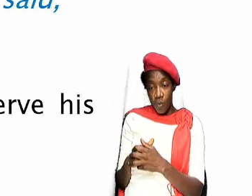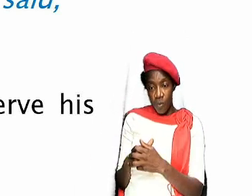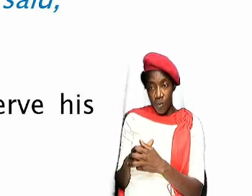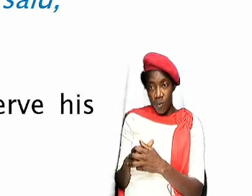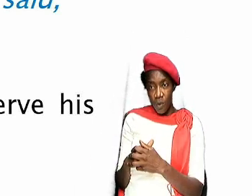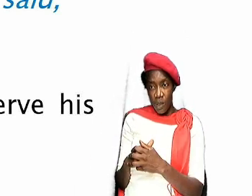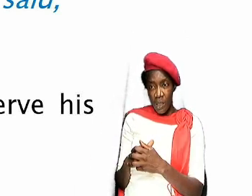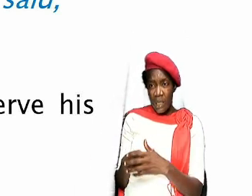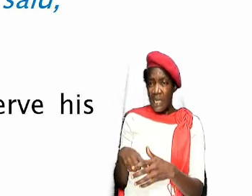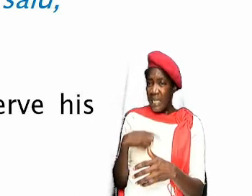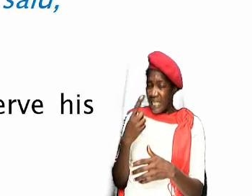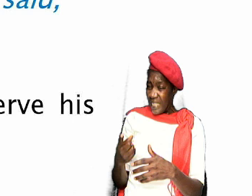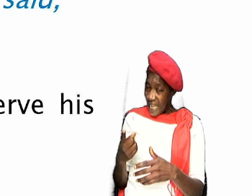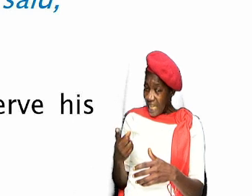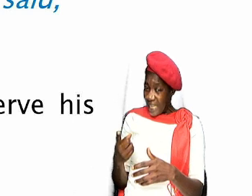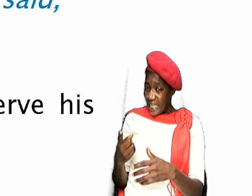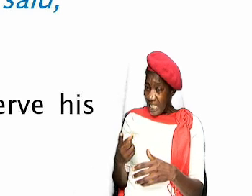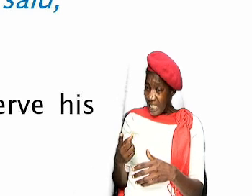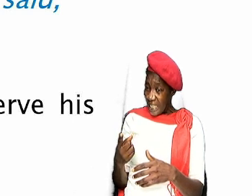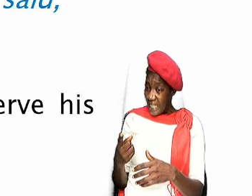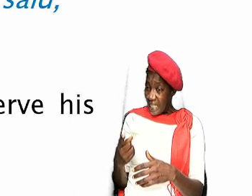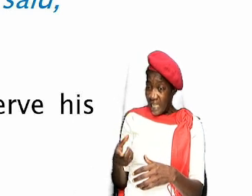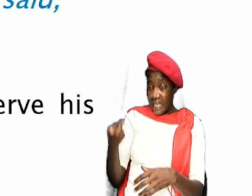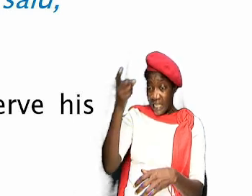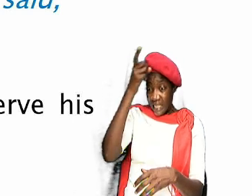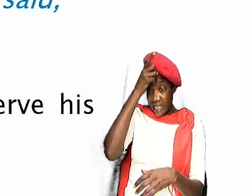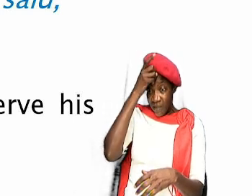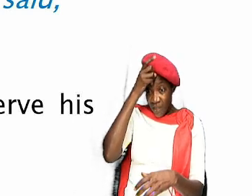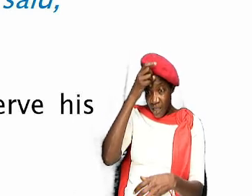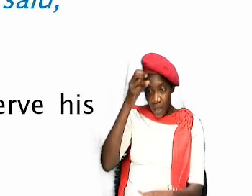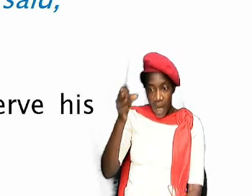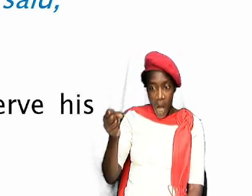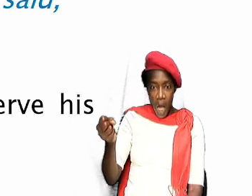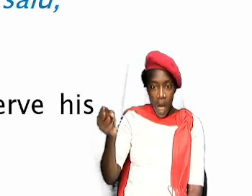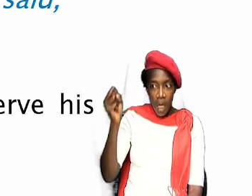was told to David that Saul was coming to the city